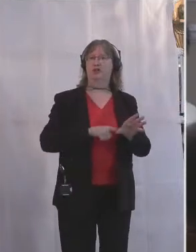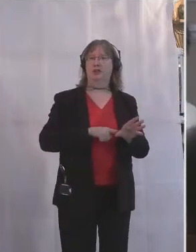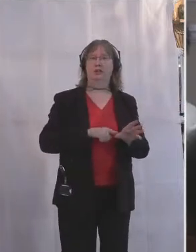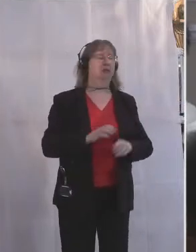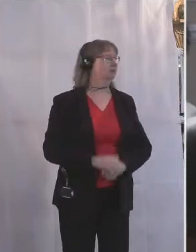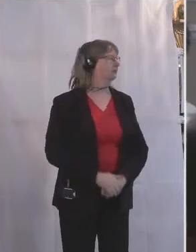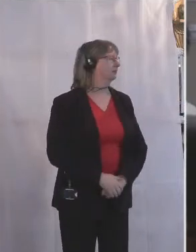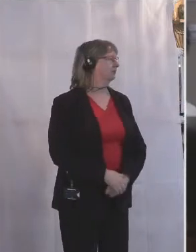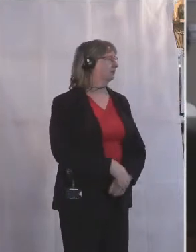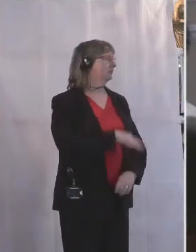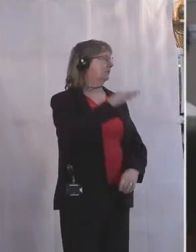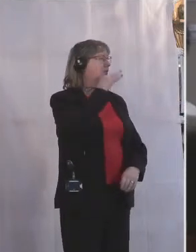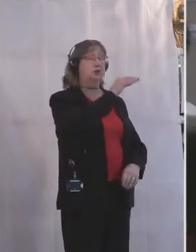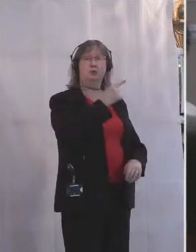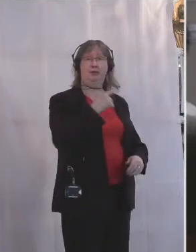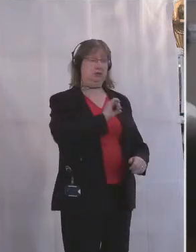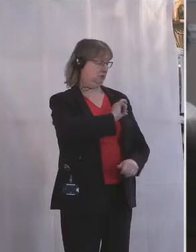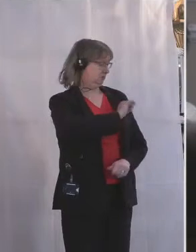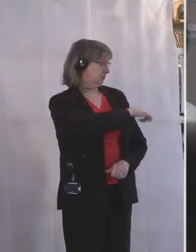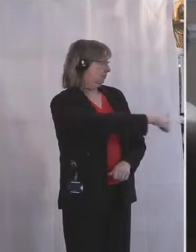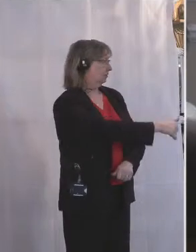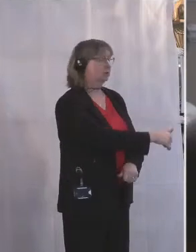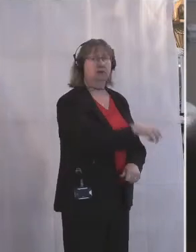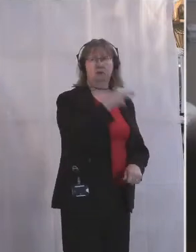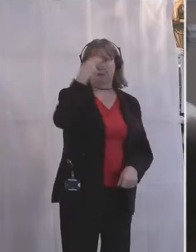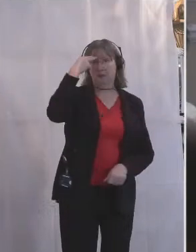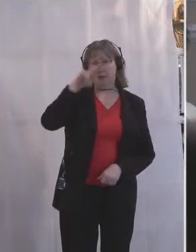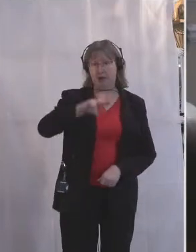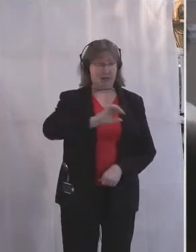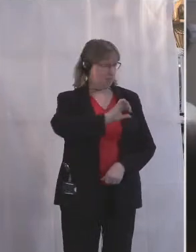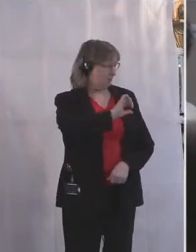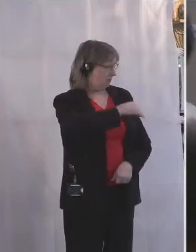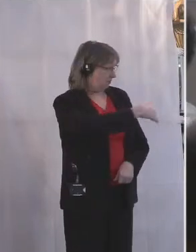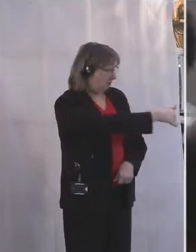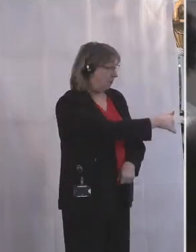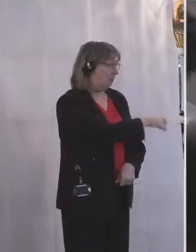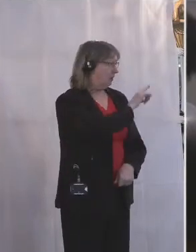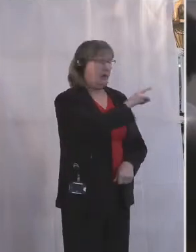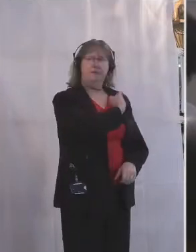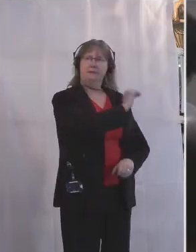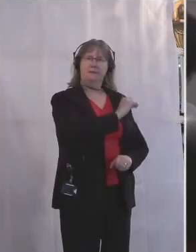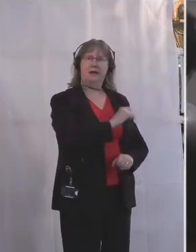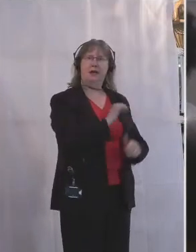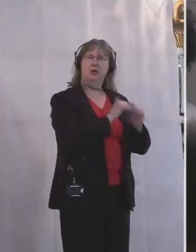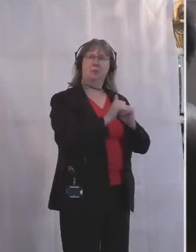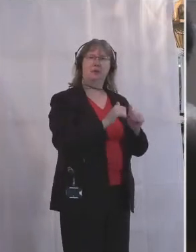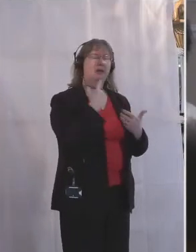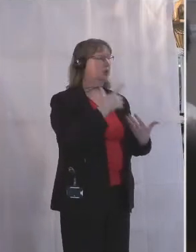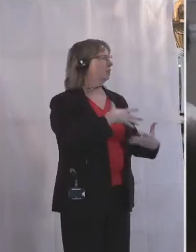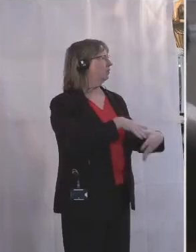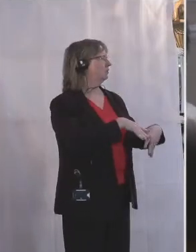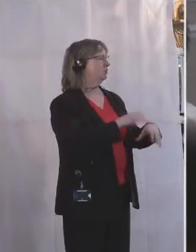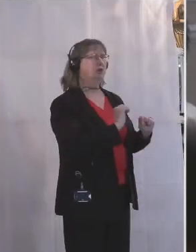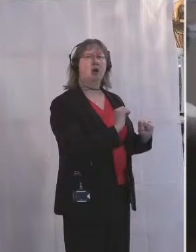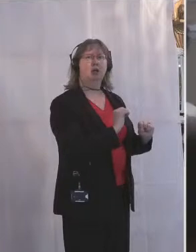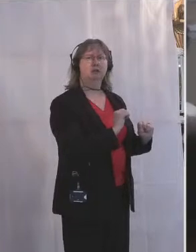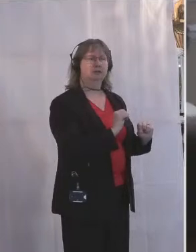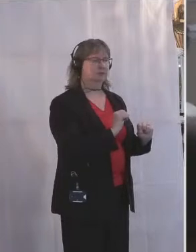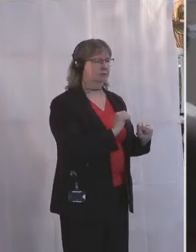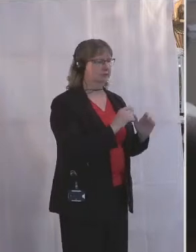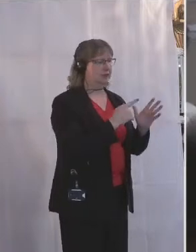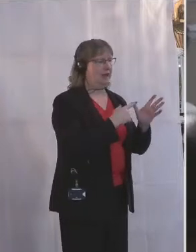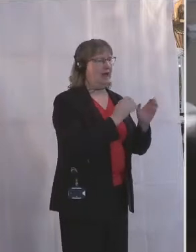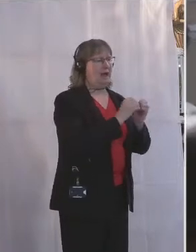going to ask each of our panelists to introduce themselves and tell you a little bit about their company. So I'll start with